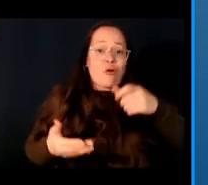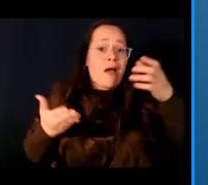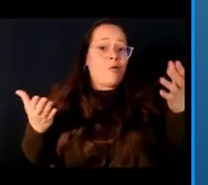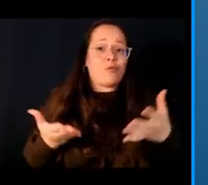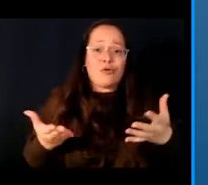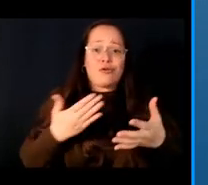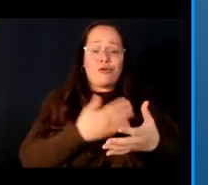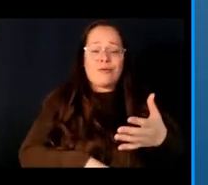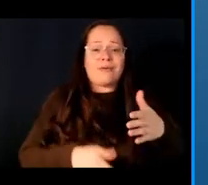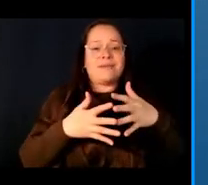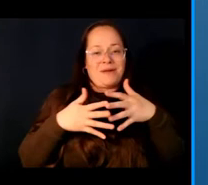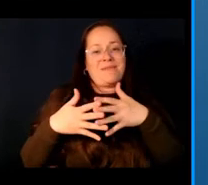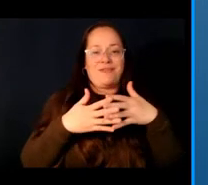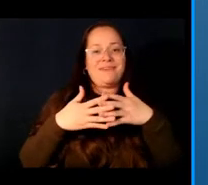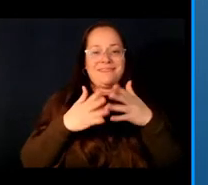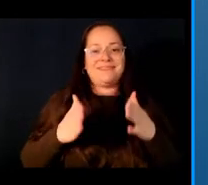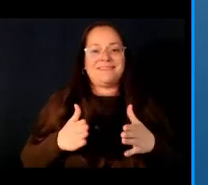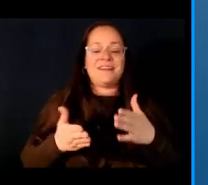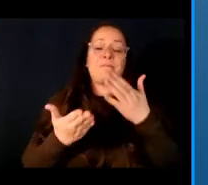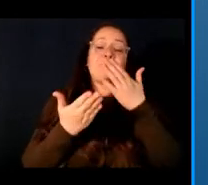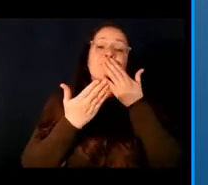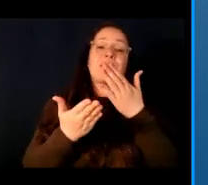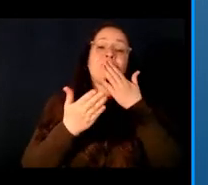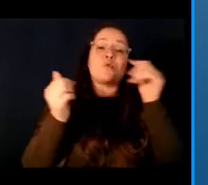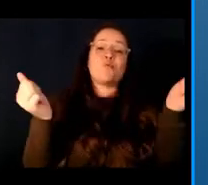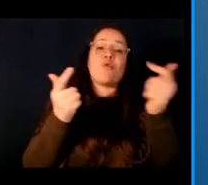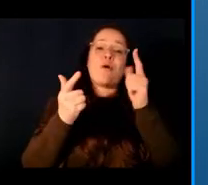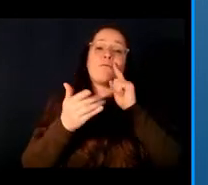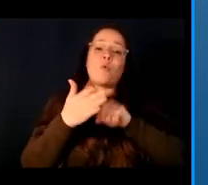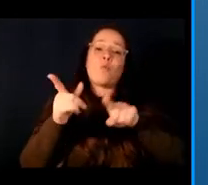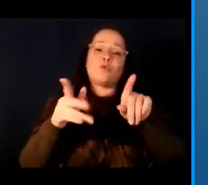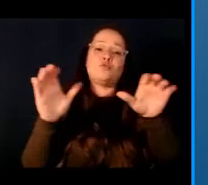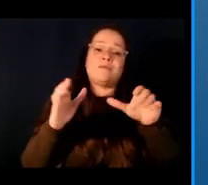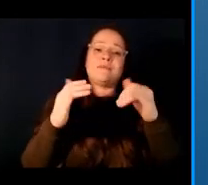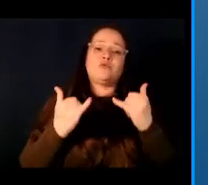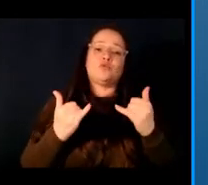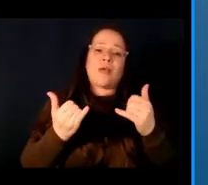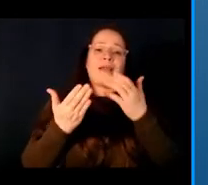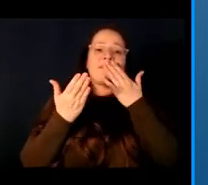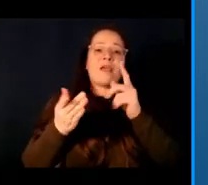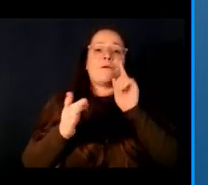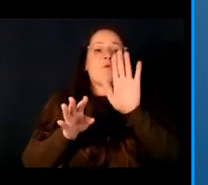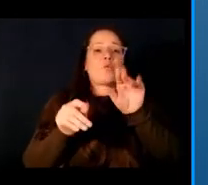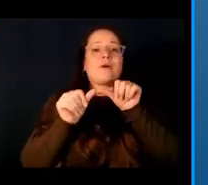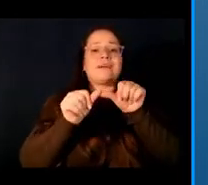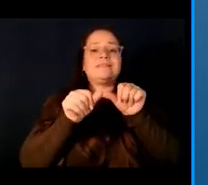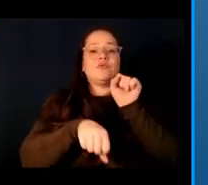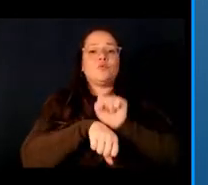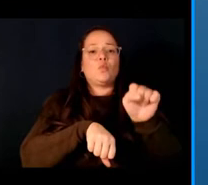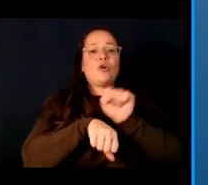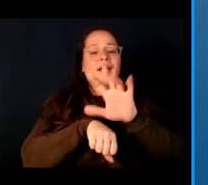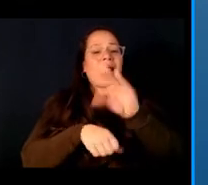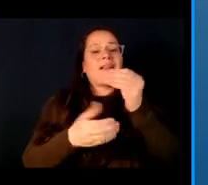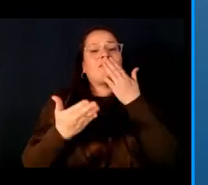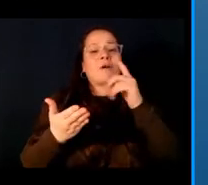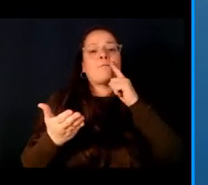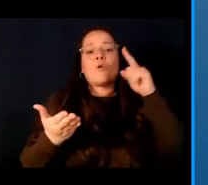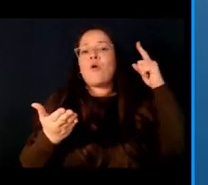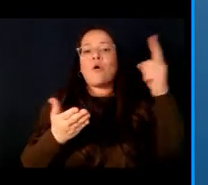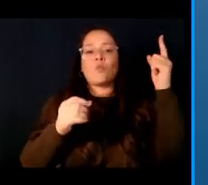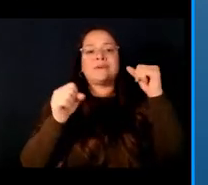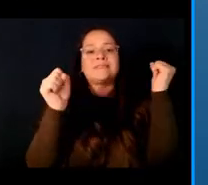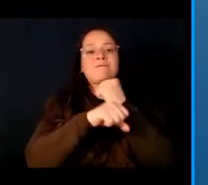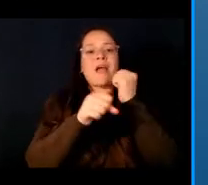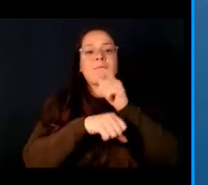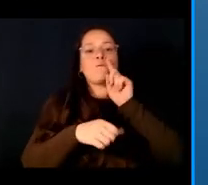to be an American thank you all so much for what you have done today thank you for the continued work and thank you for always fighting for the